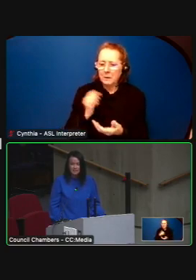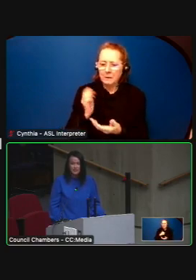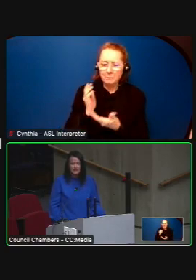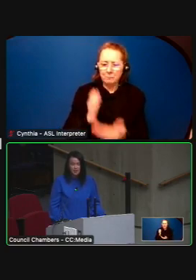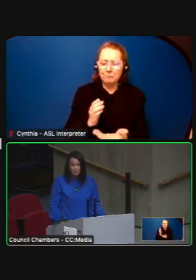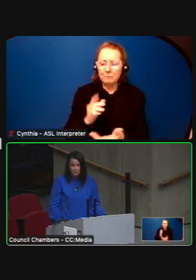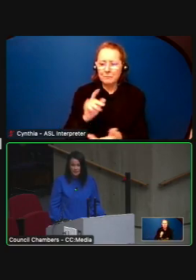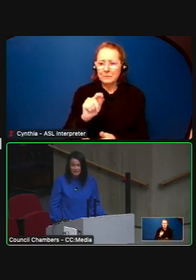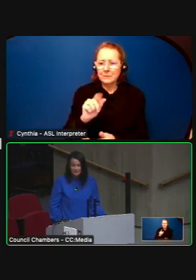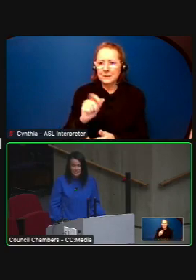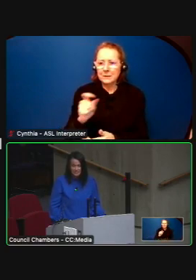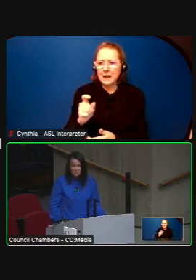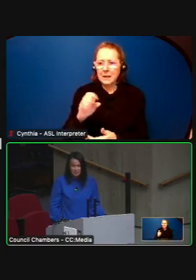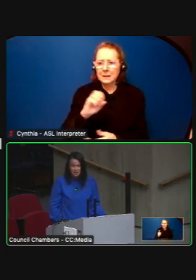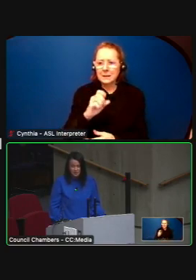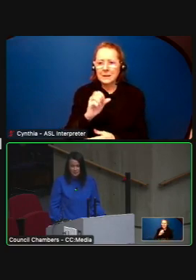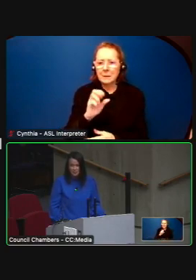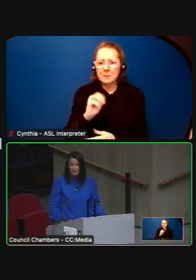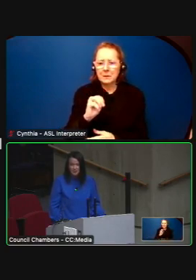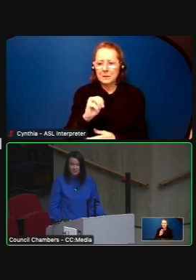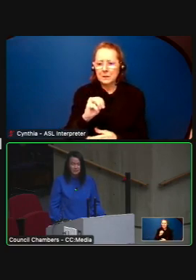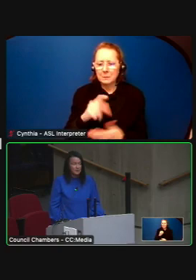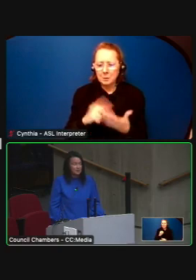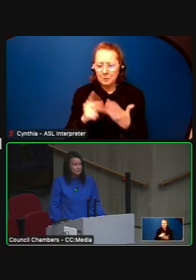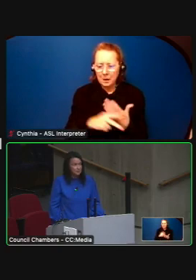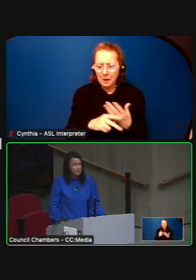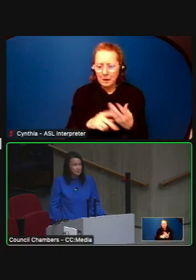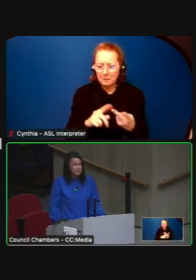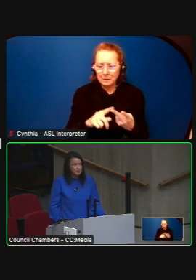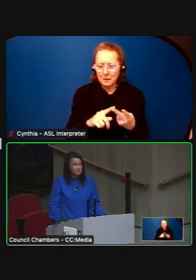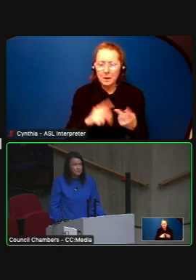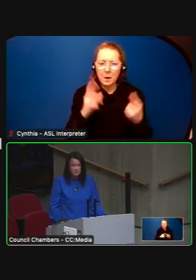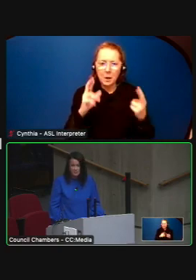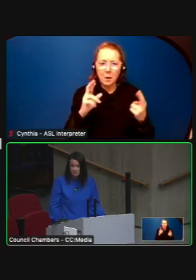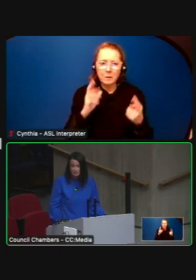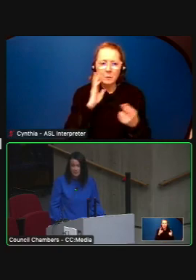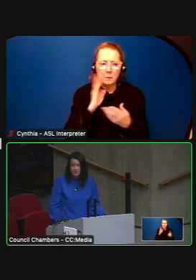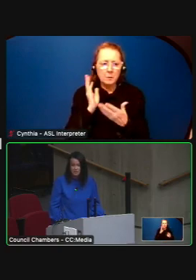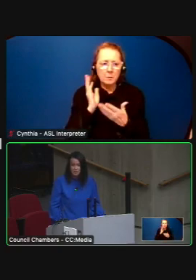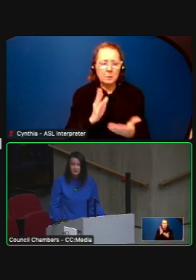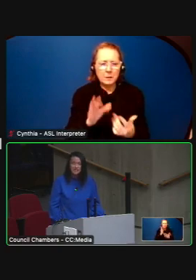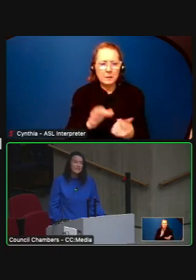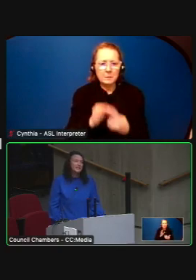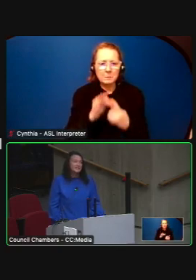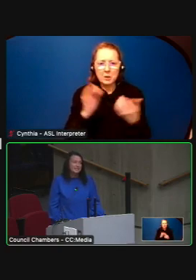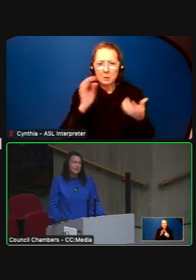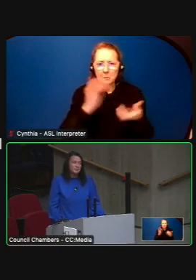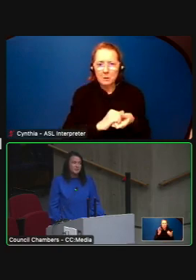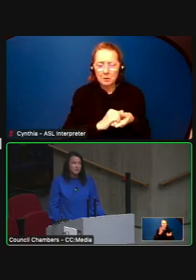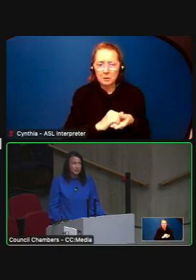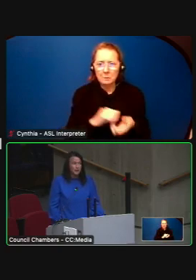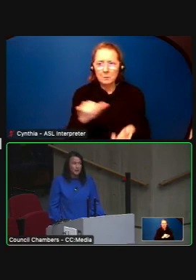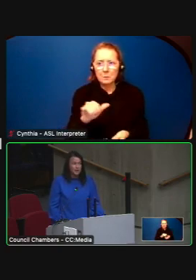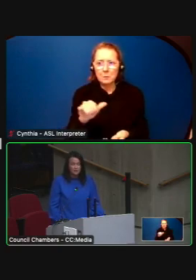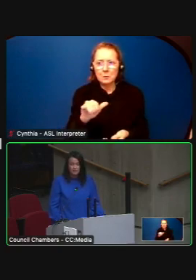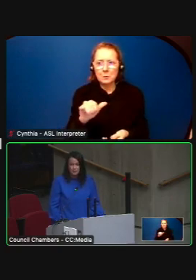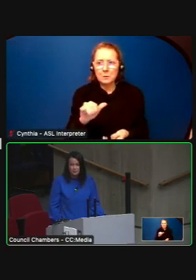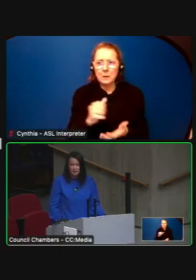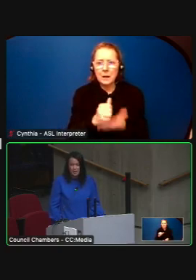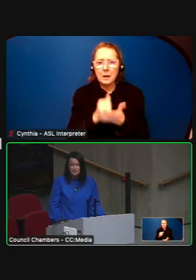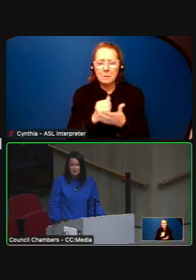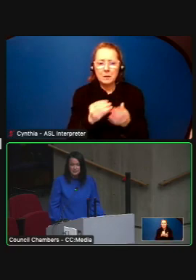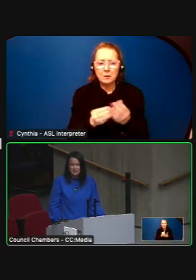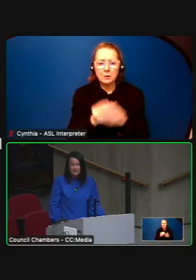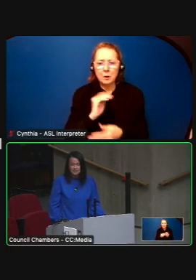and hopefully in the next year, we'll also be bringing a forward special limited partnerships. This helps us to grow our